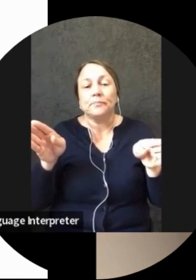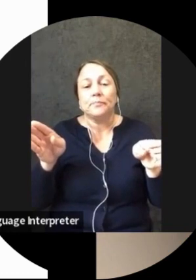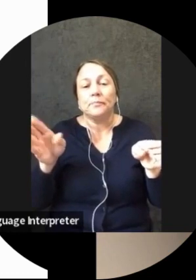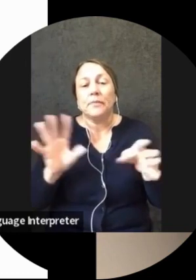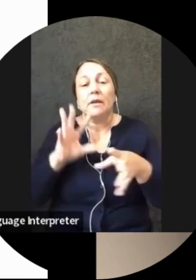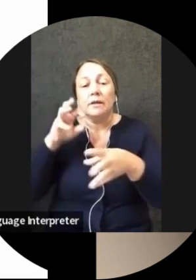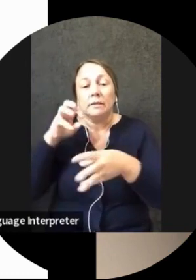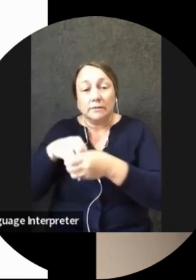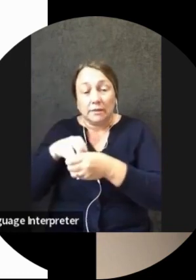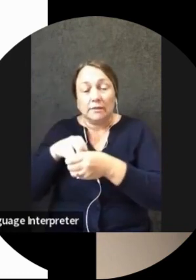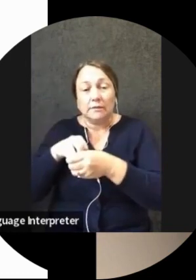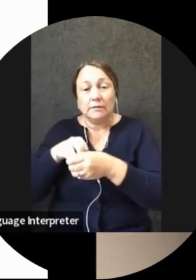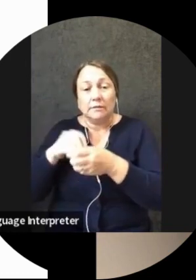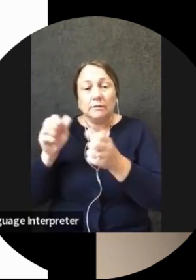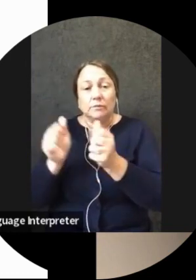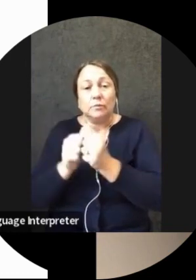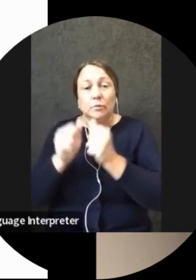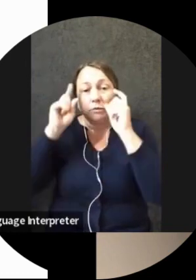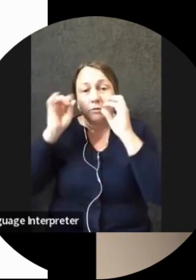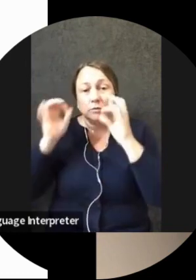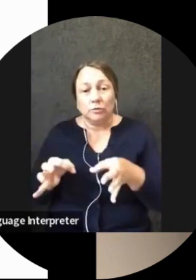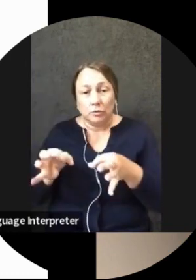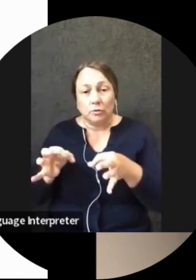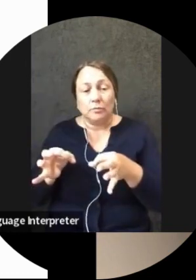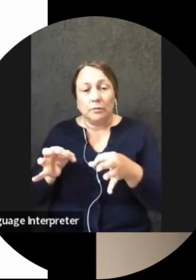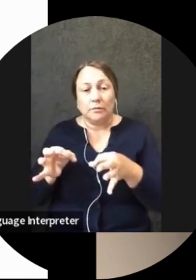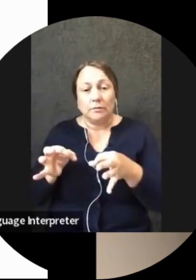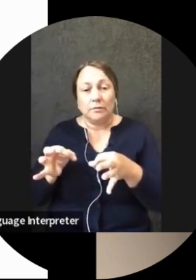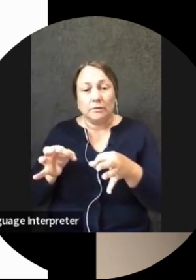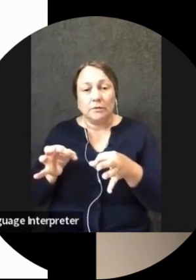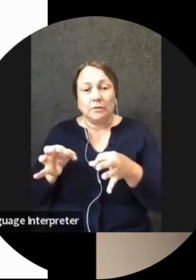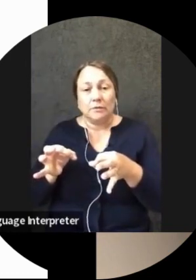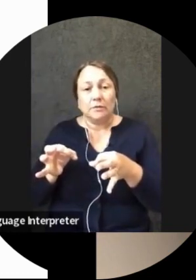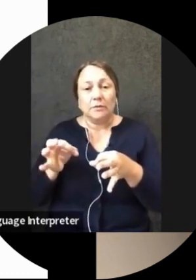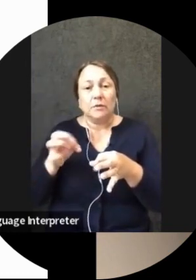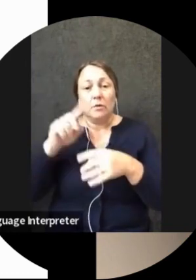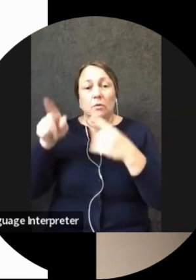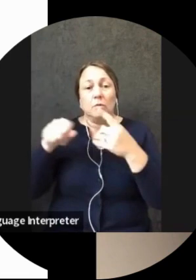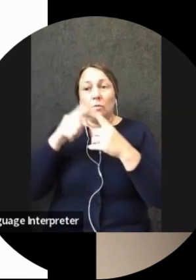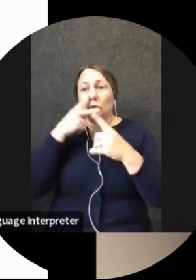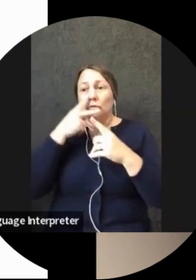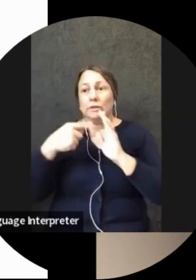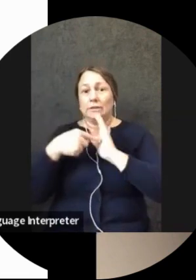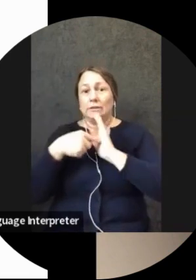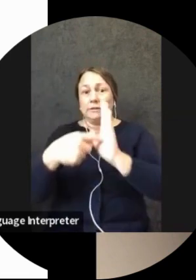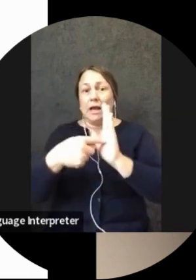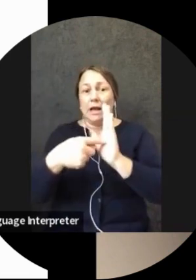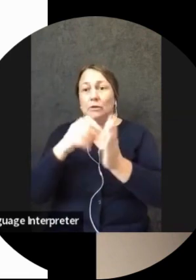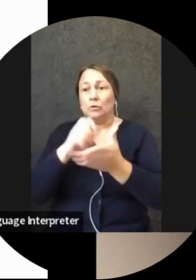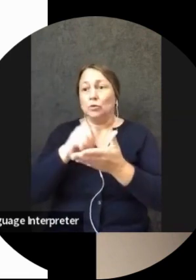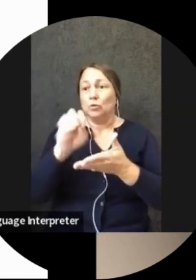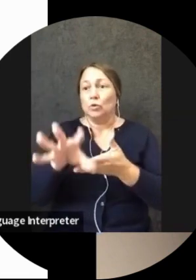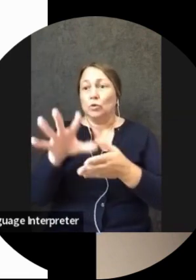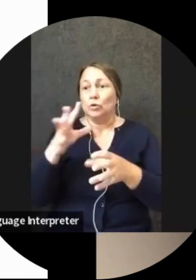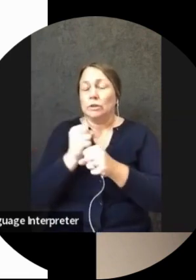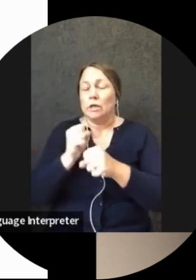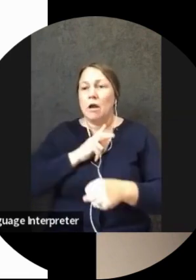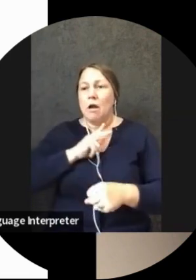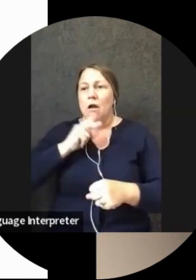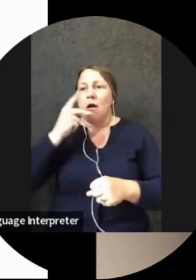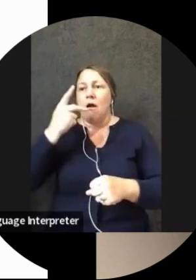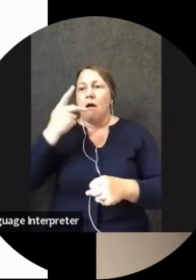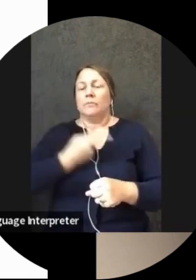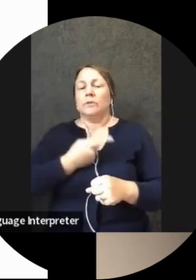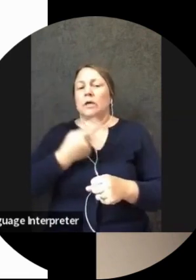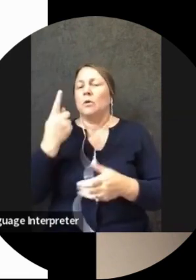determining, okay, what's a sign that the student is starting to get upset? And then what should the first step be?